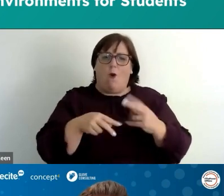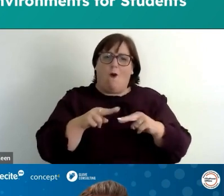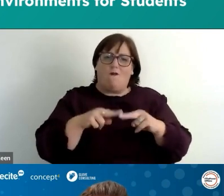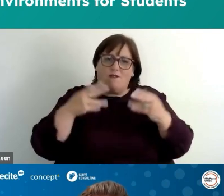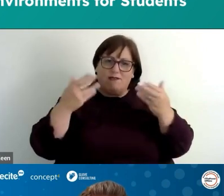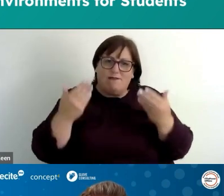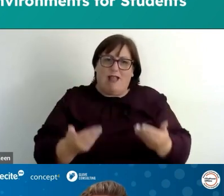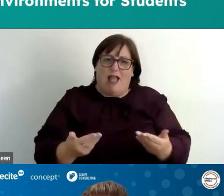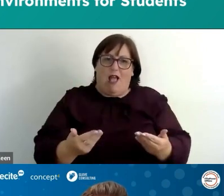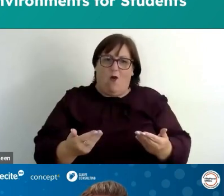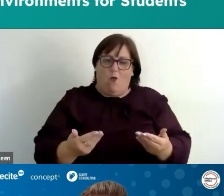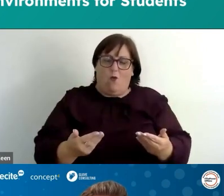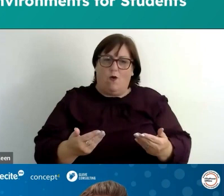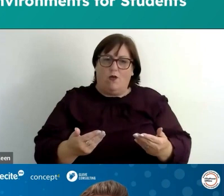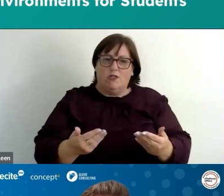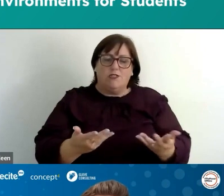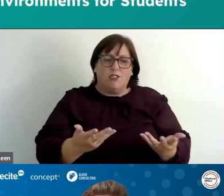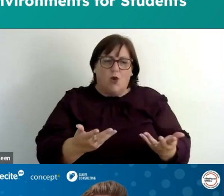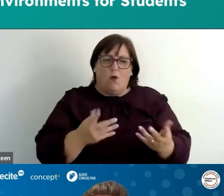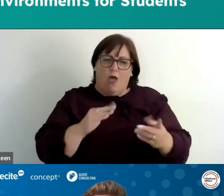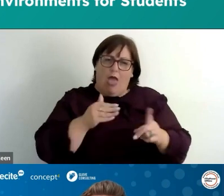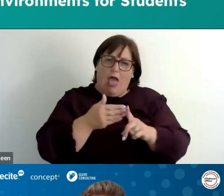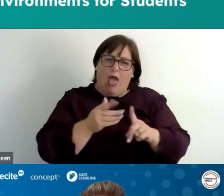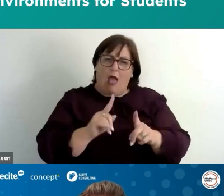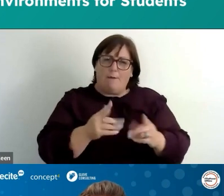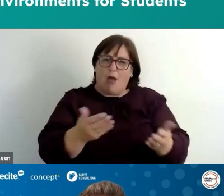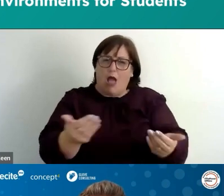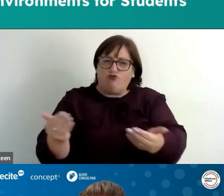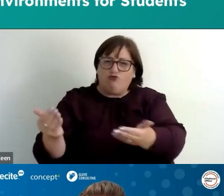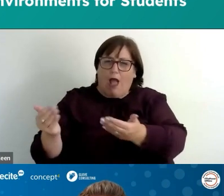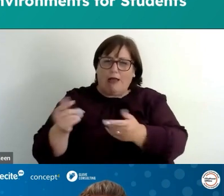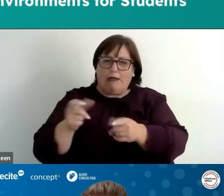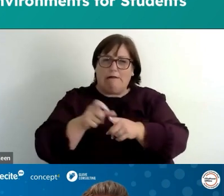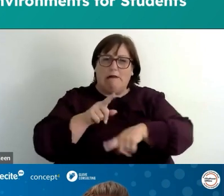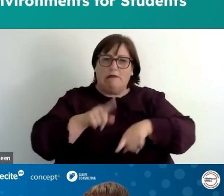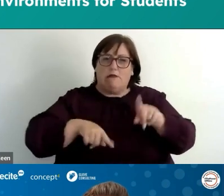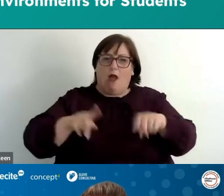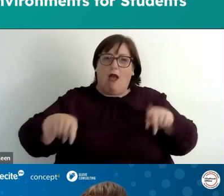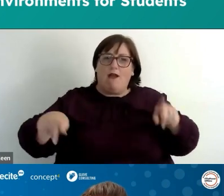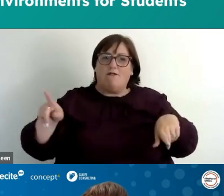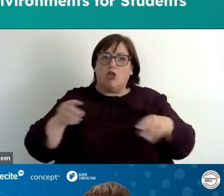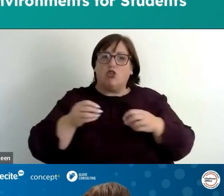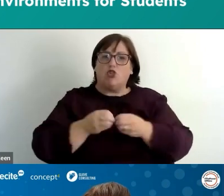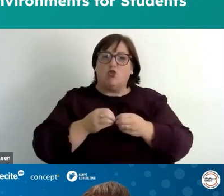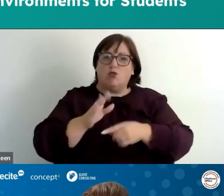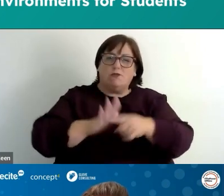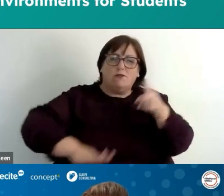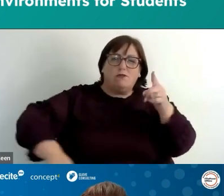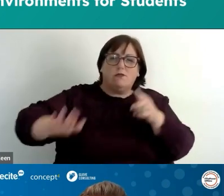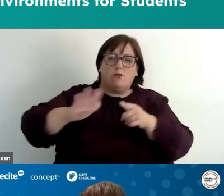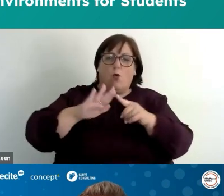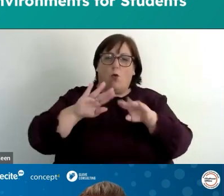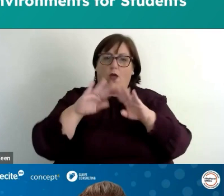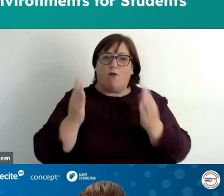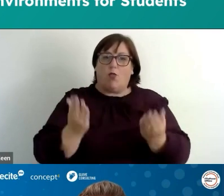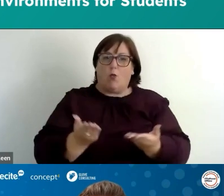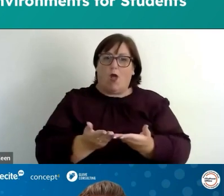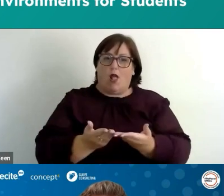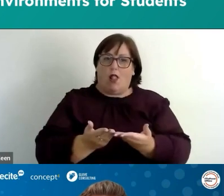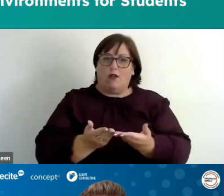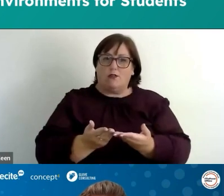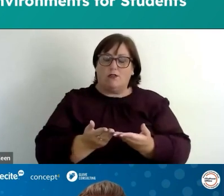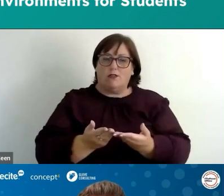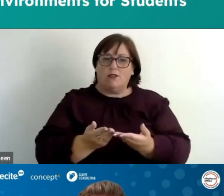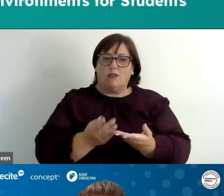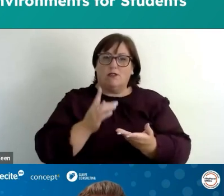and supporting the most diverse range of students from around the world. Before we deep dive into the conversation with our guests, I'm just going to